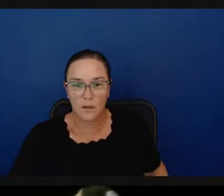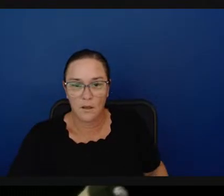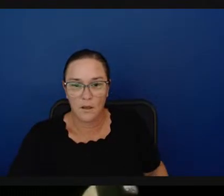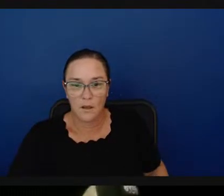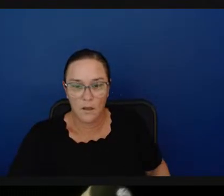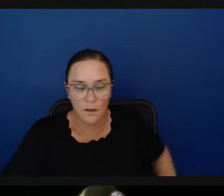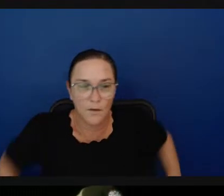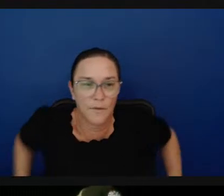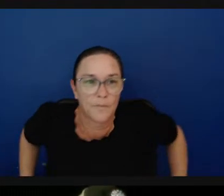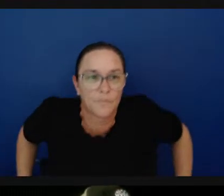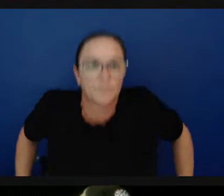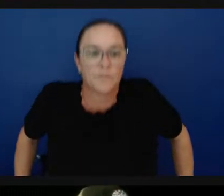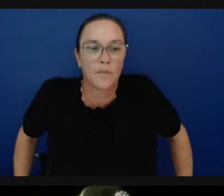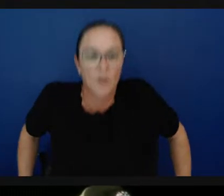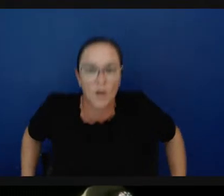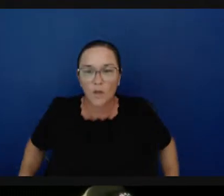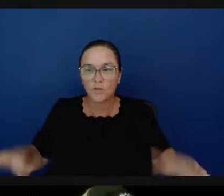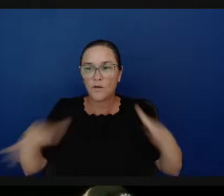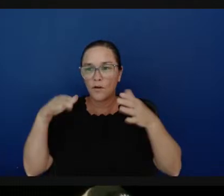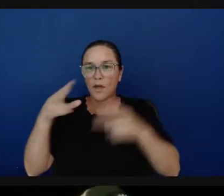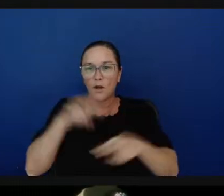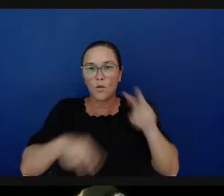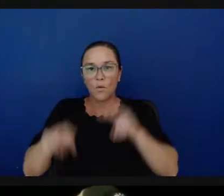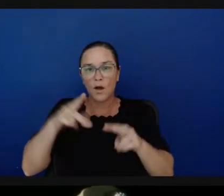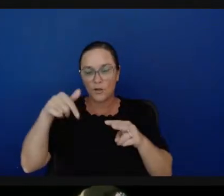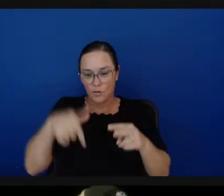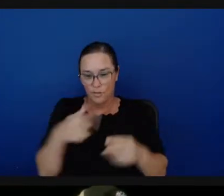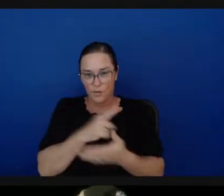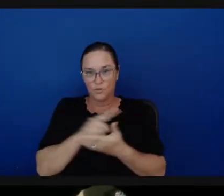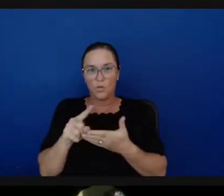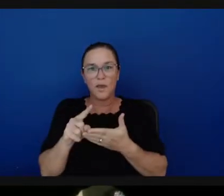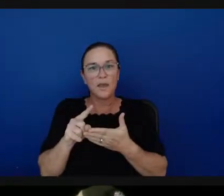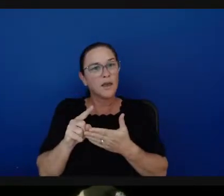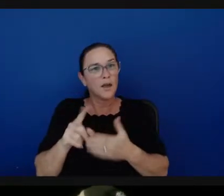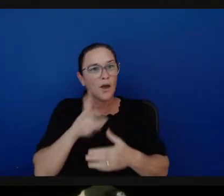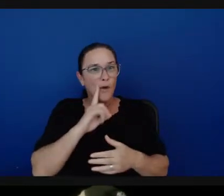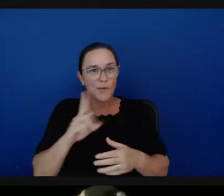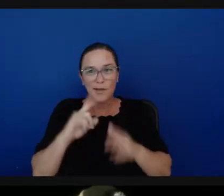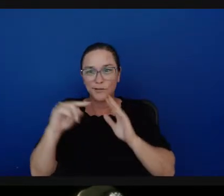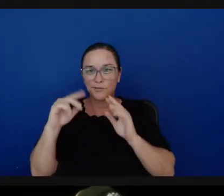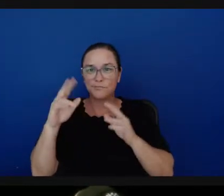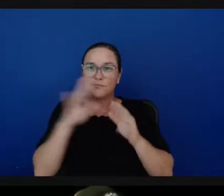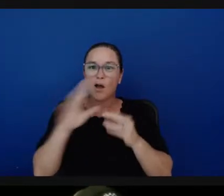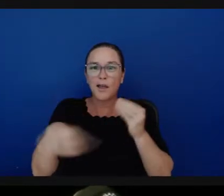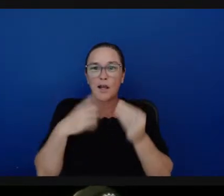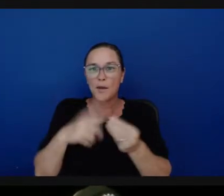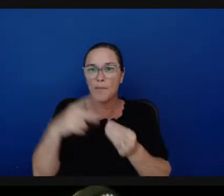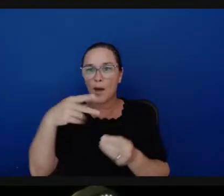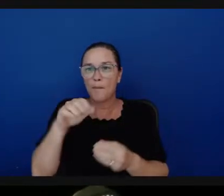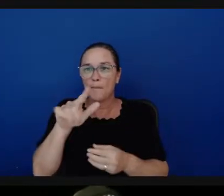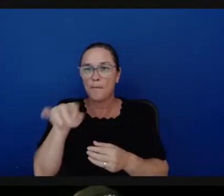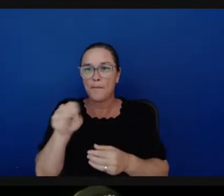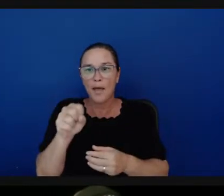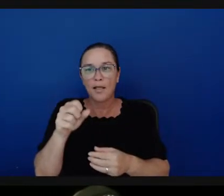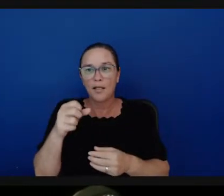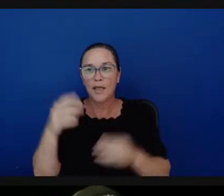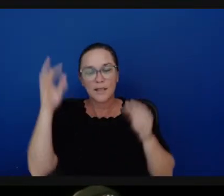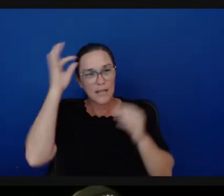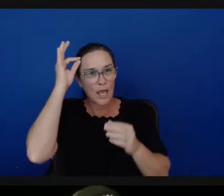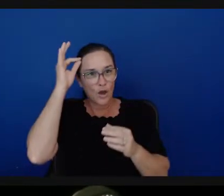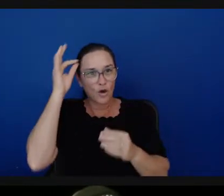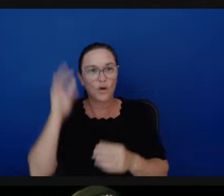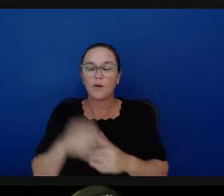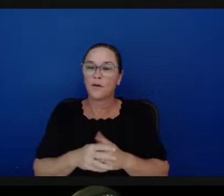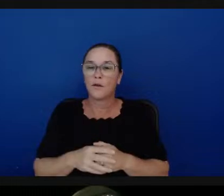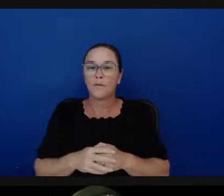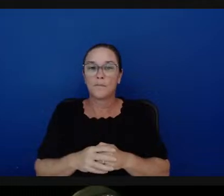The Volcano Watch this week is just highlighting the Pele's hair hazards, which are associated with the gas emissions of Kīlauea. So what we've seen with